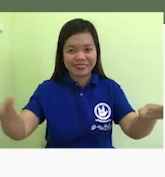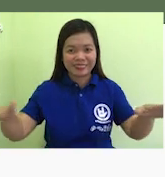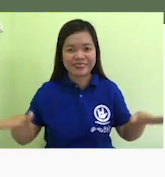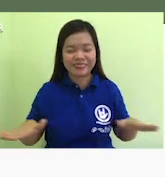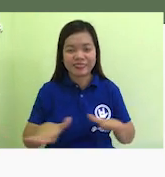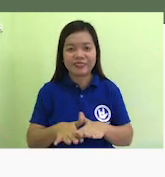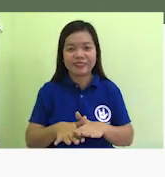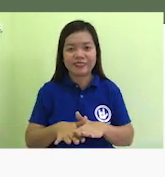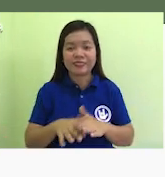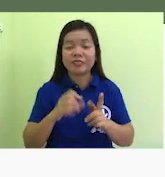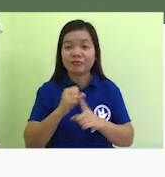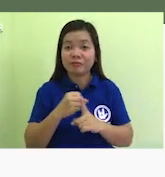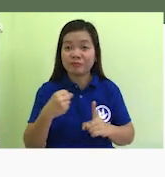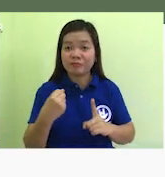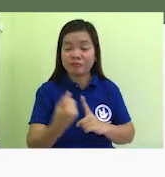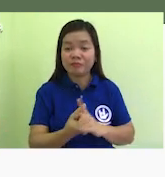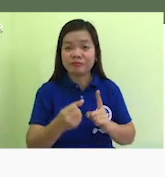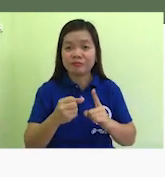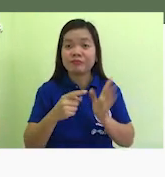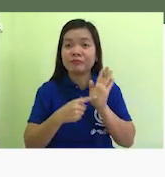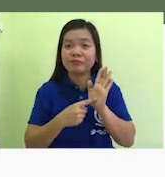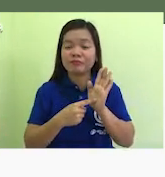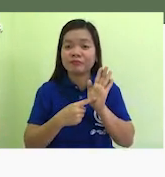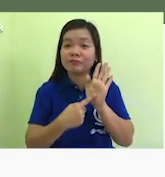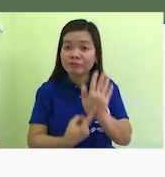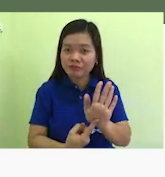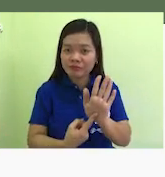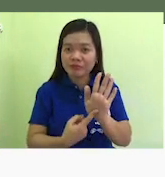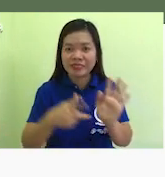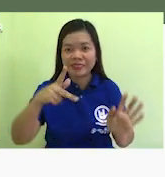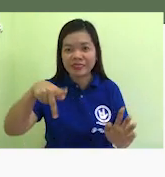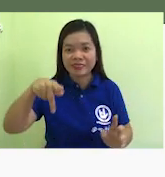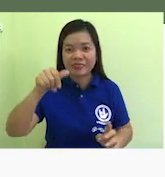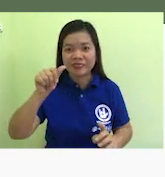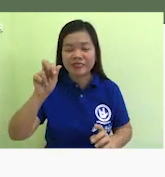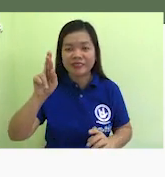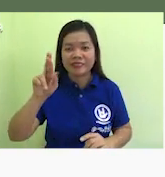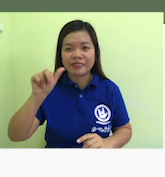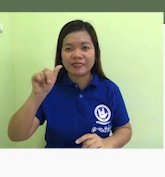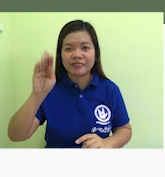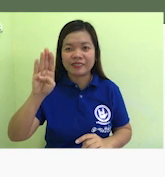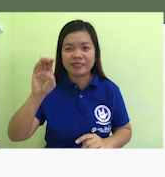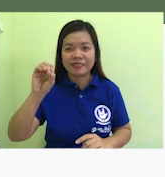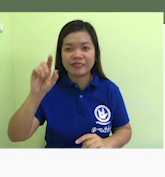ground. This scenario shows a parabola.